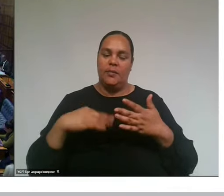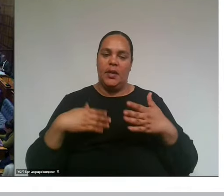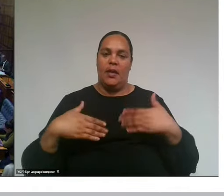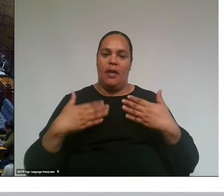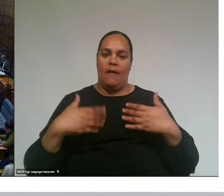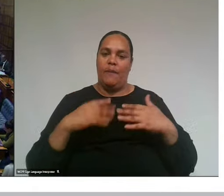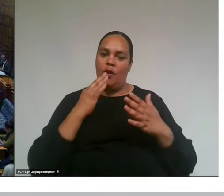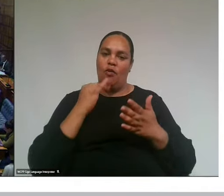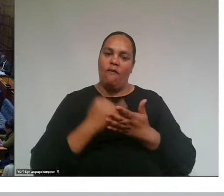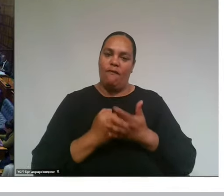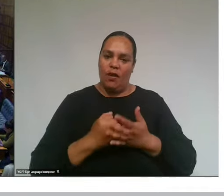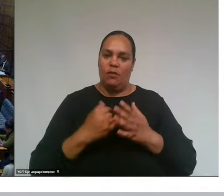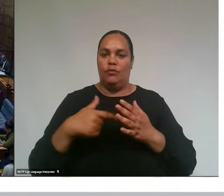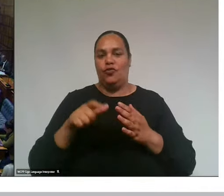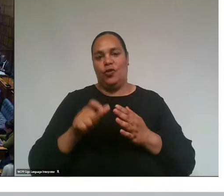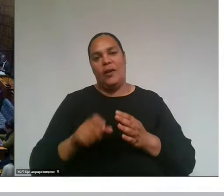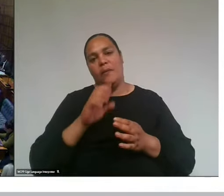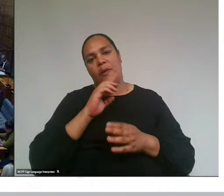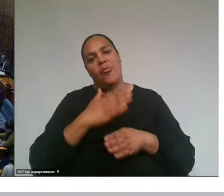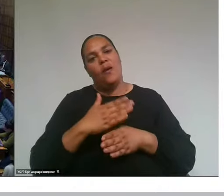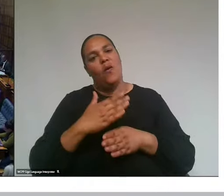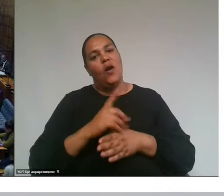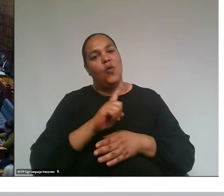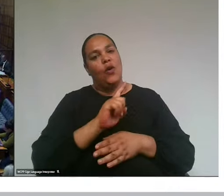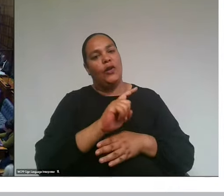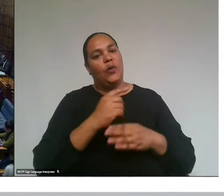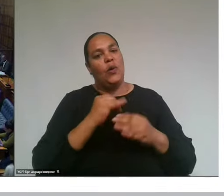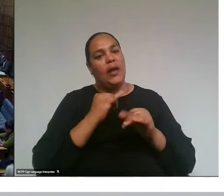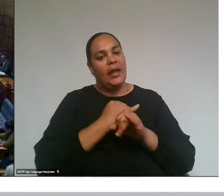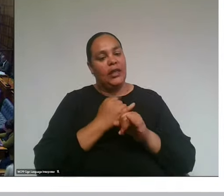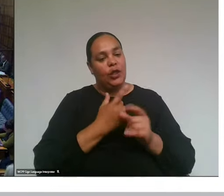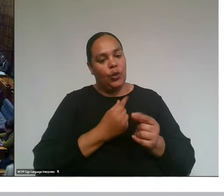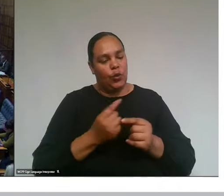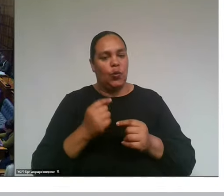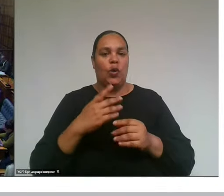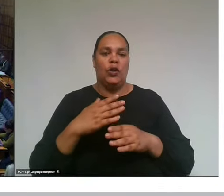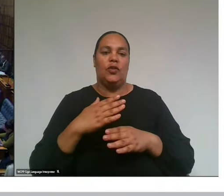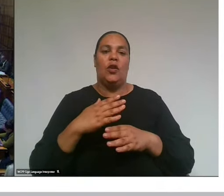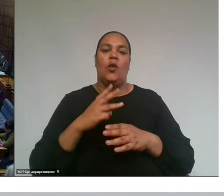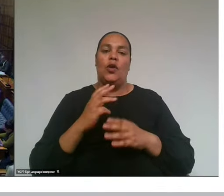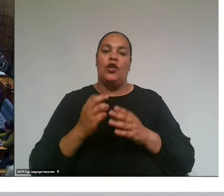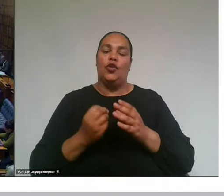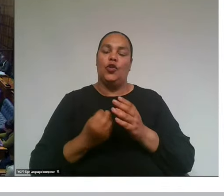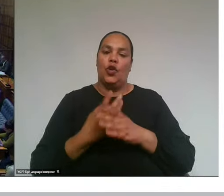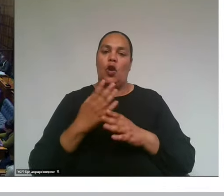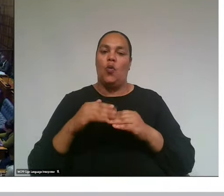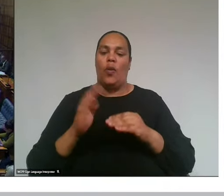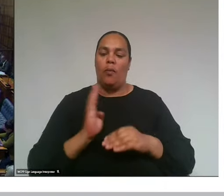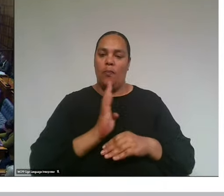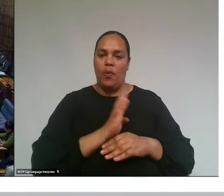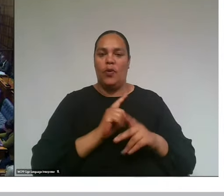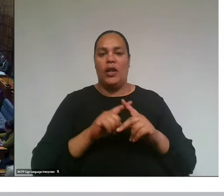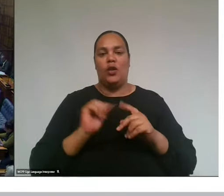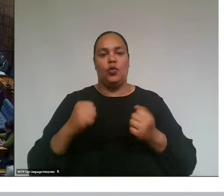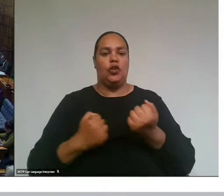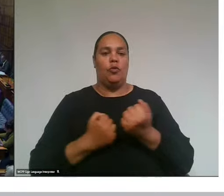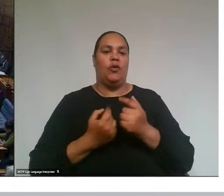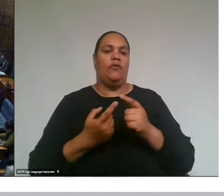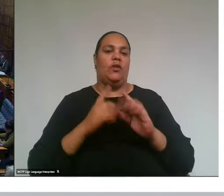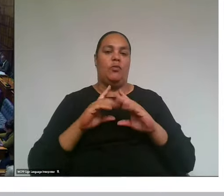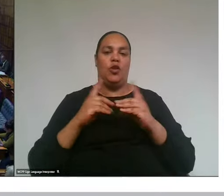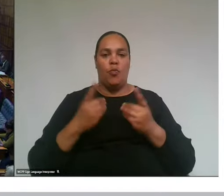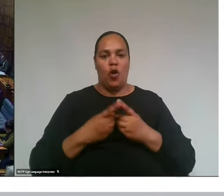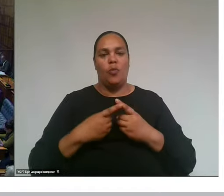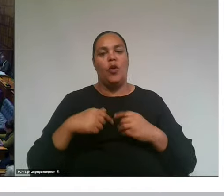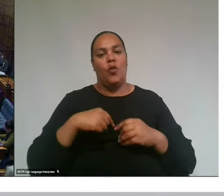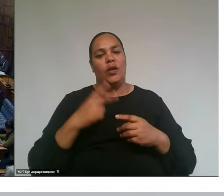confirmed here that the work that the entity has done which is wro together with the board and also the support from the department has